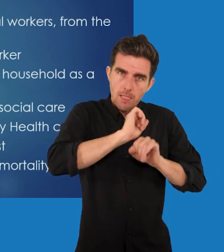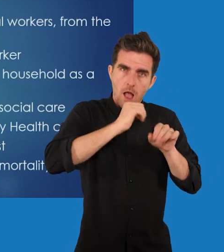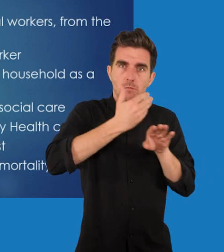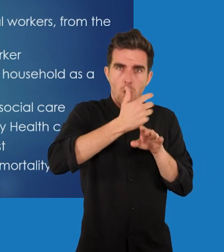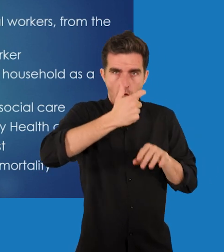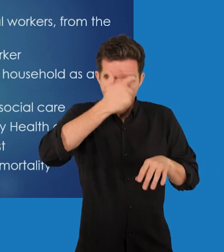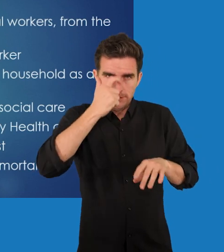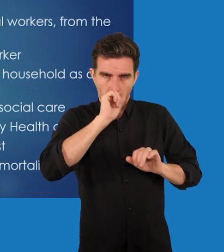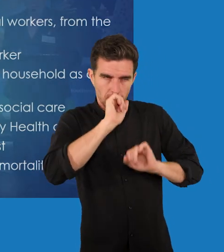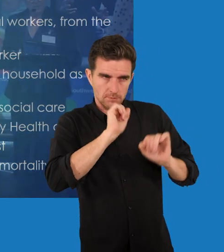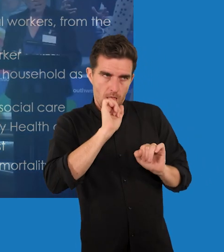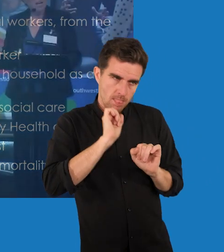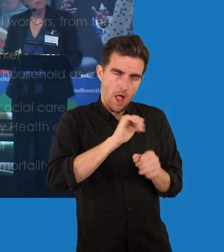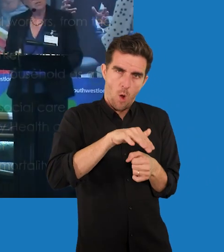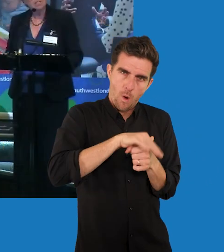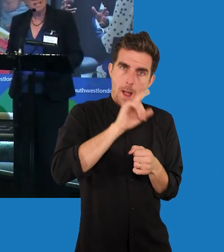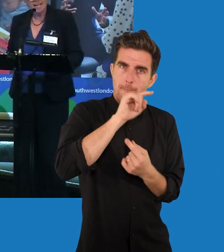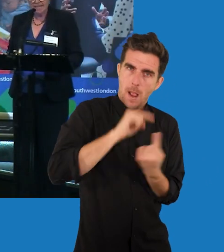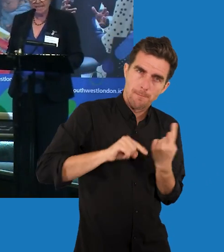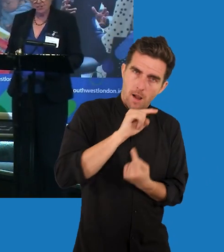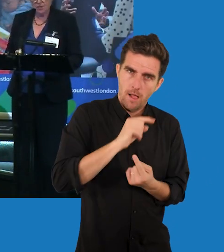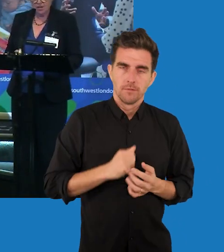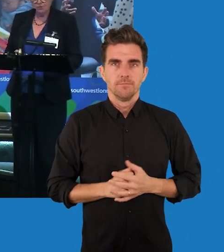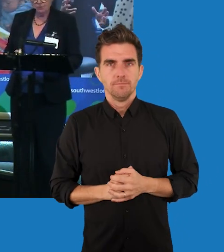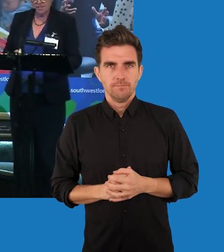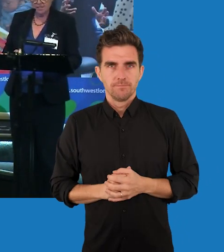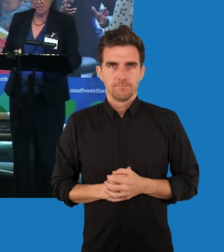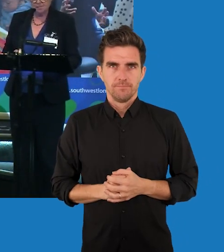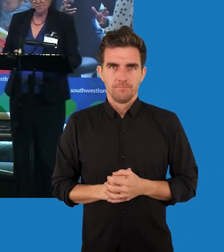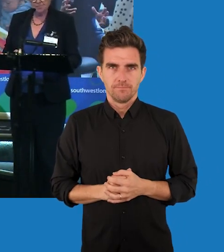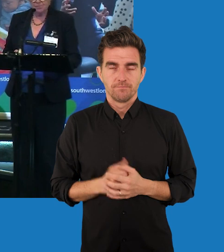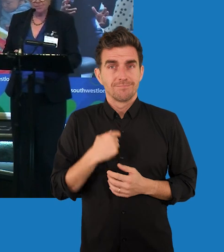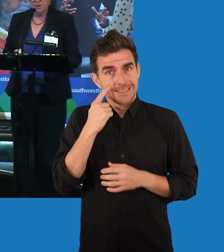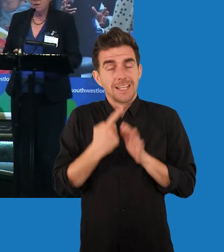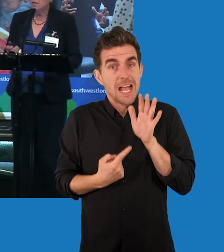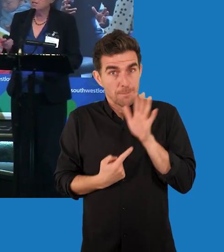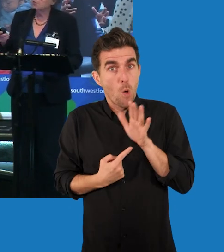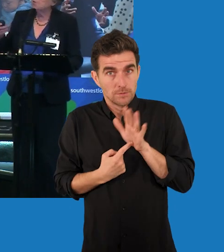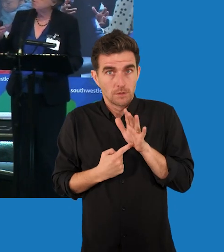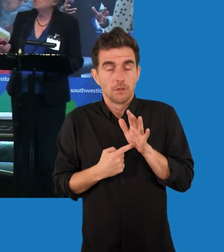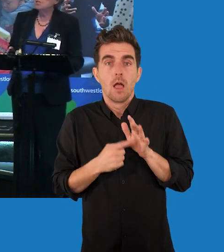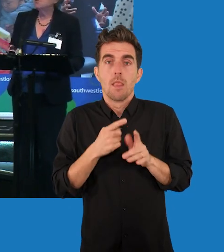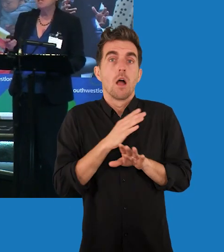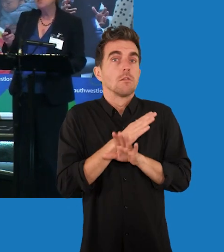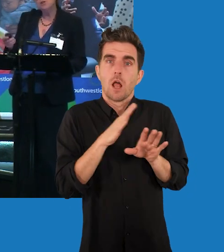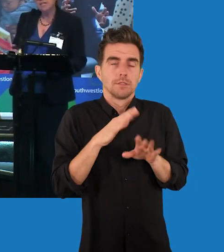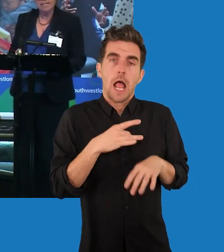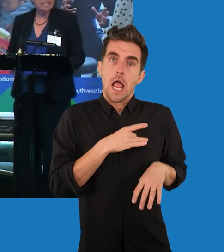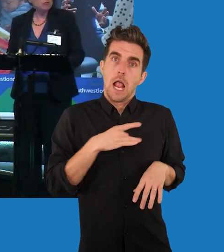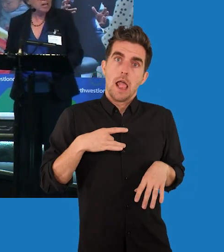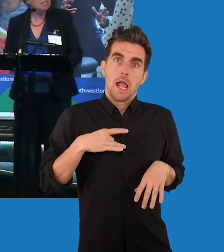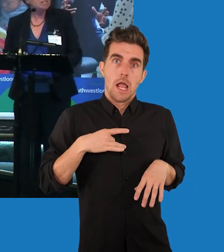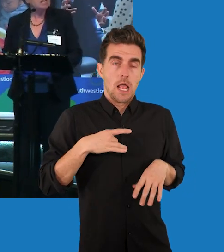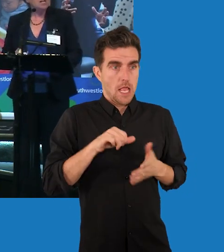to focus on their work and to understand the needs of their local residents. I think it's really important to know these are not